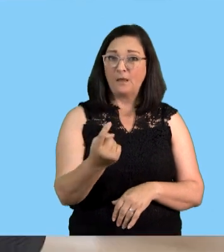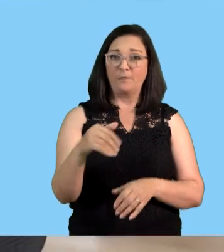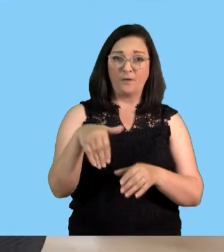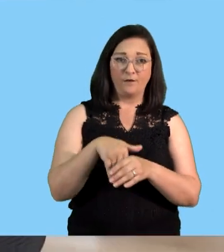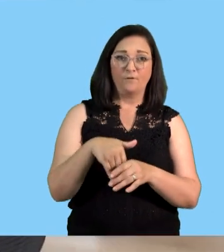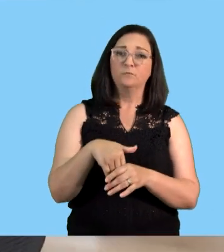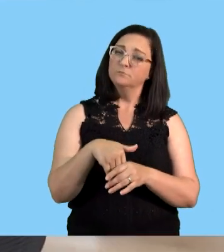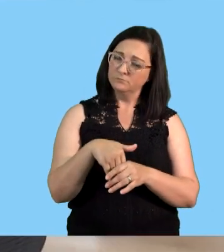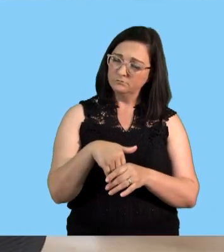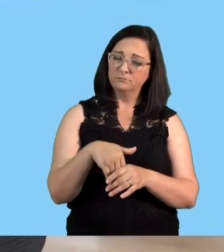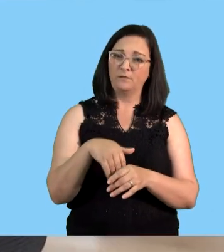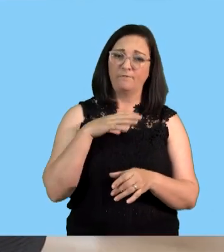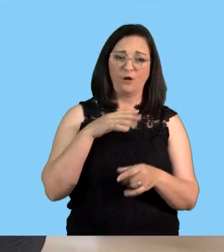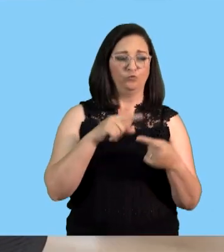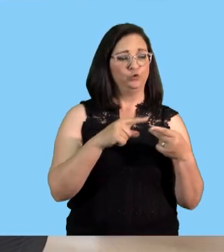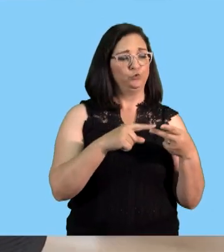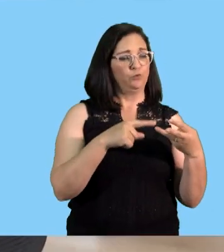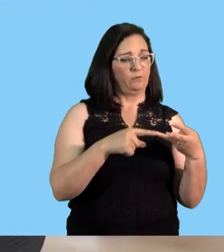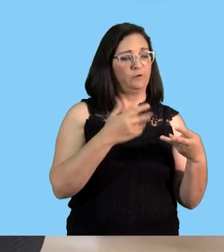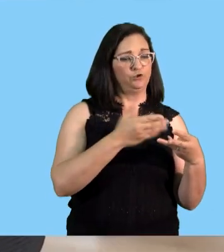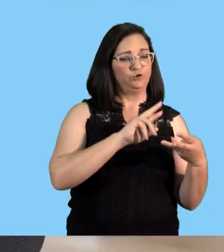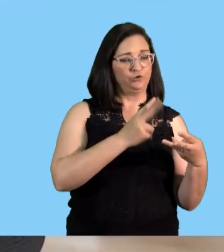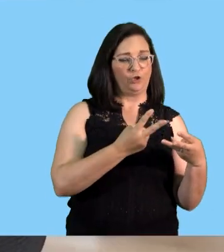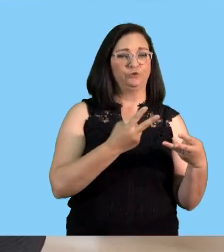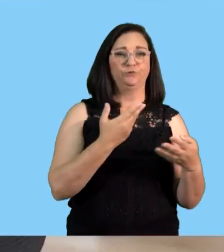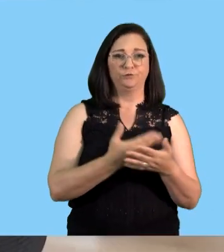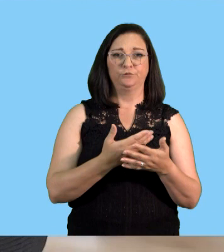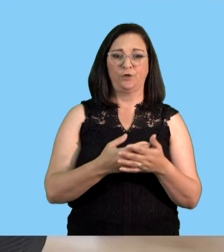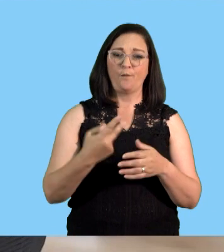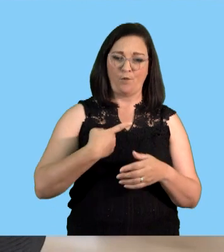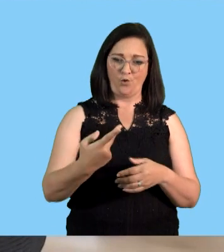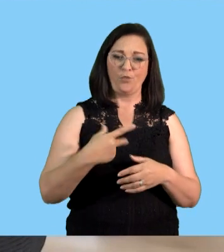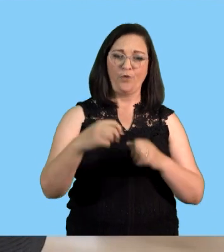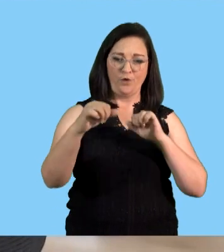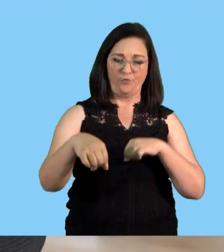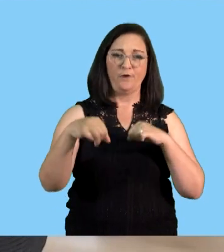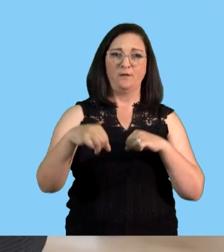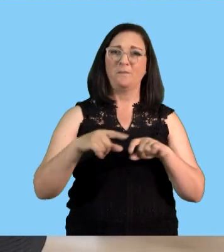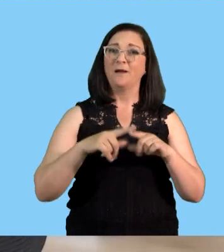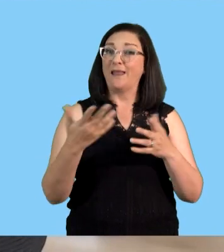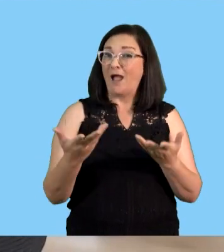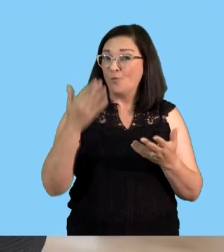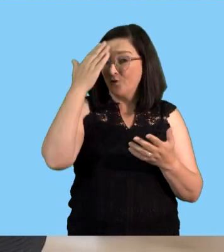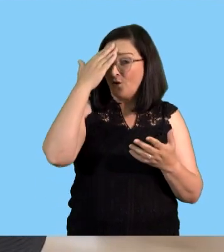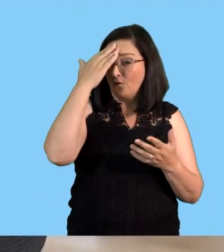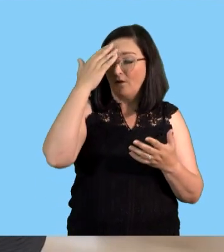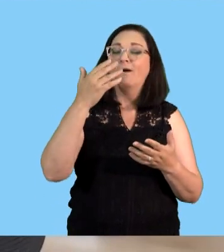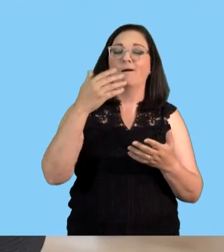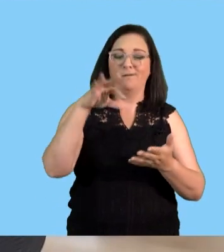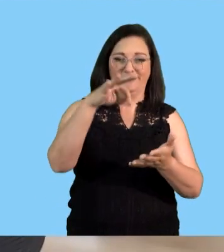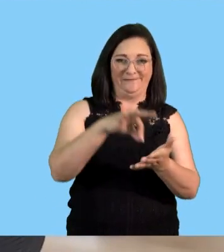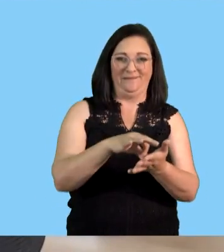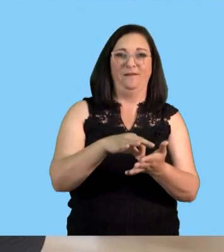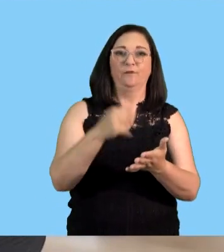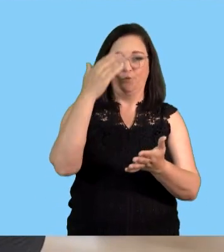need to involve or inform them to say 1, 2, 3 needs to be changed, and the employee needs to agree to that. And how do you know that you have agreed? By